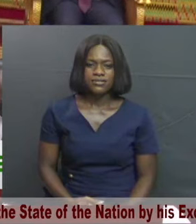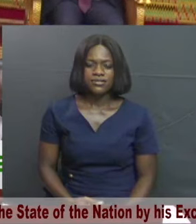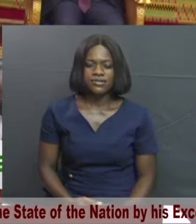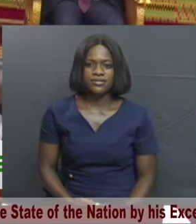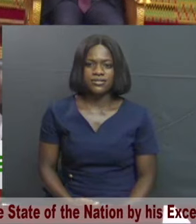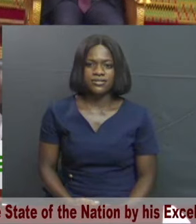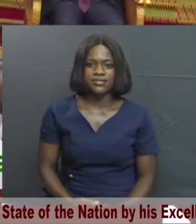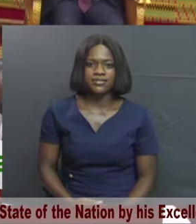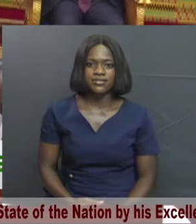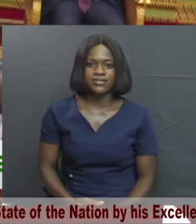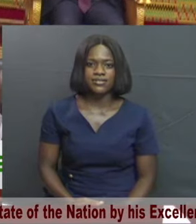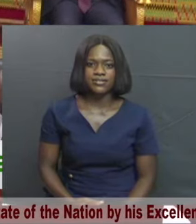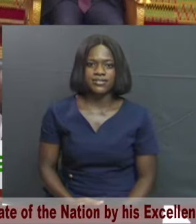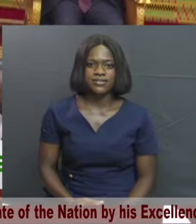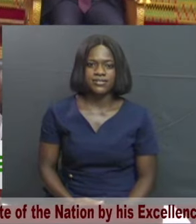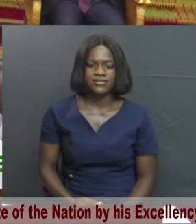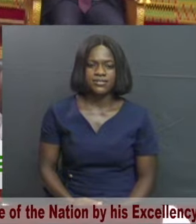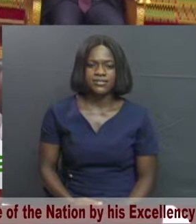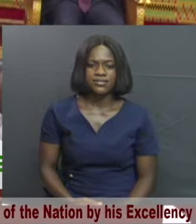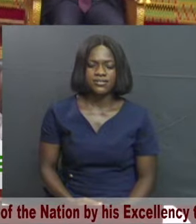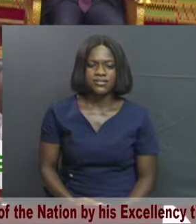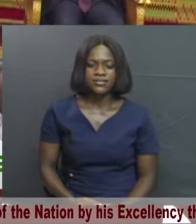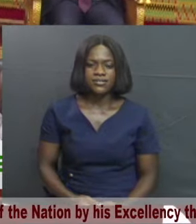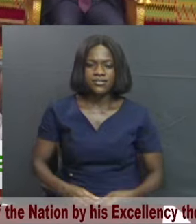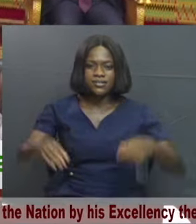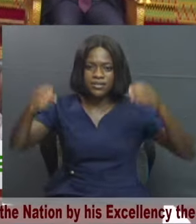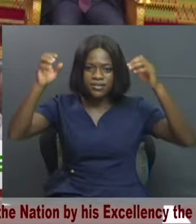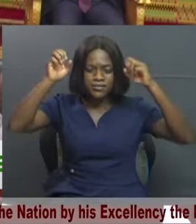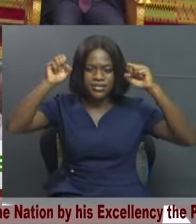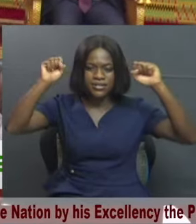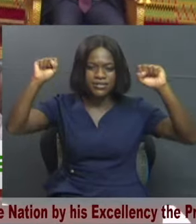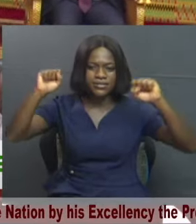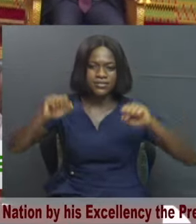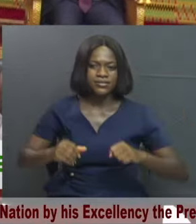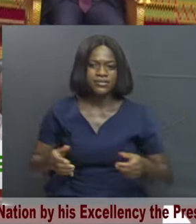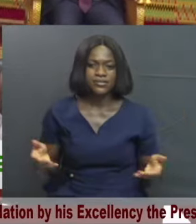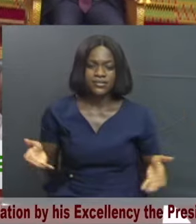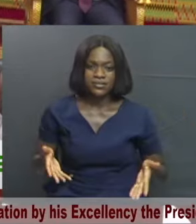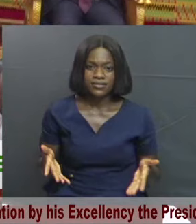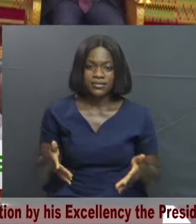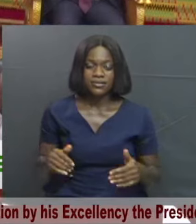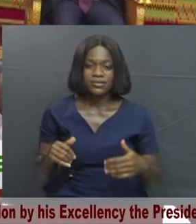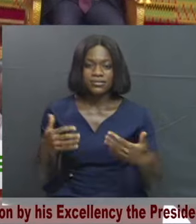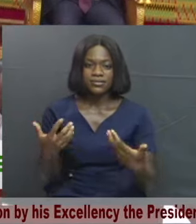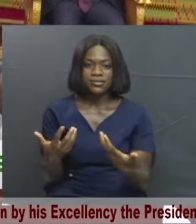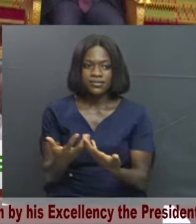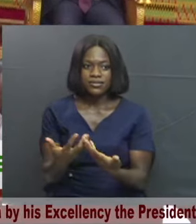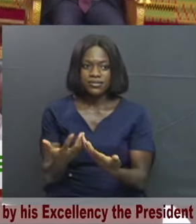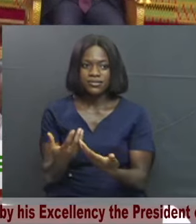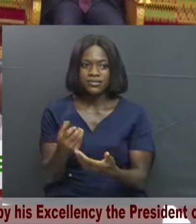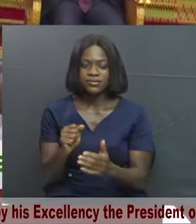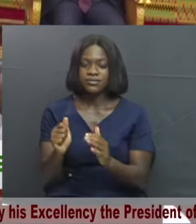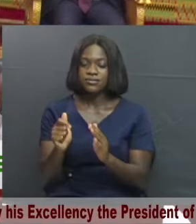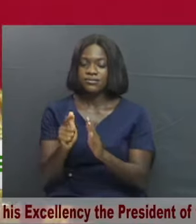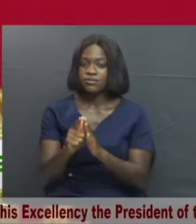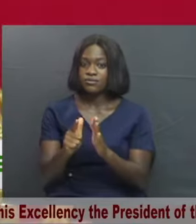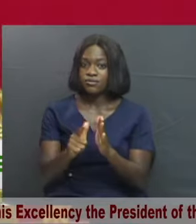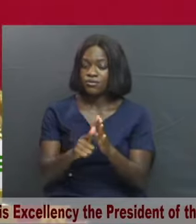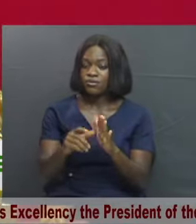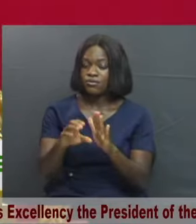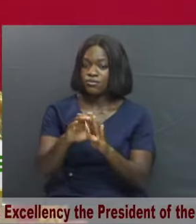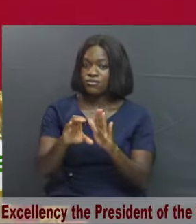chamber his Excellency the president is here in accordance with article 67 of the